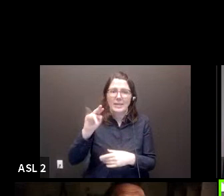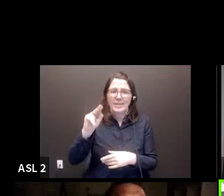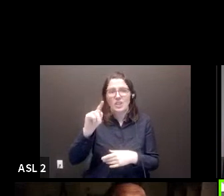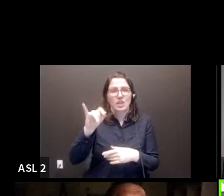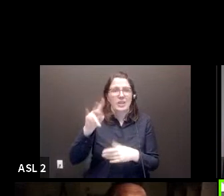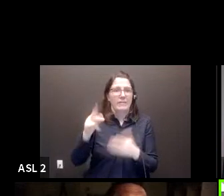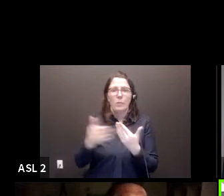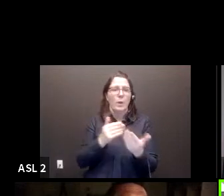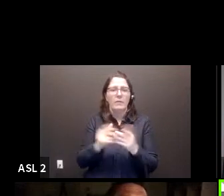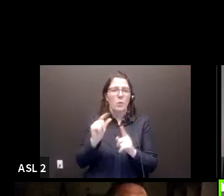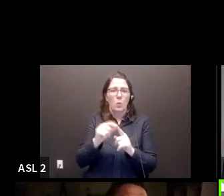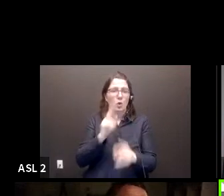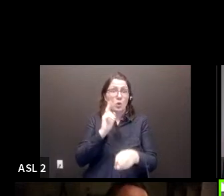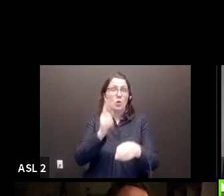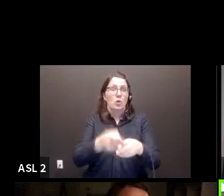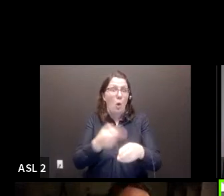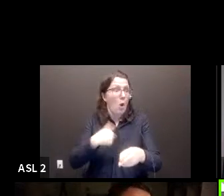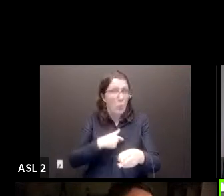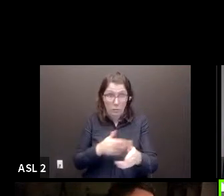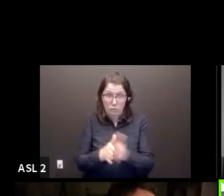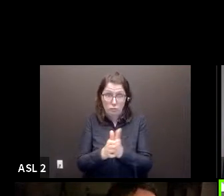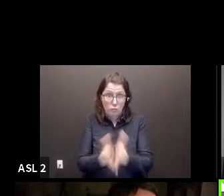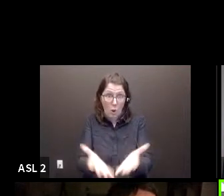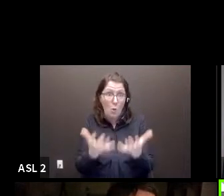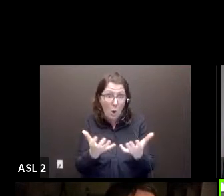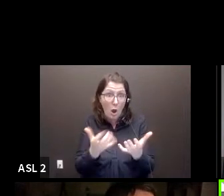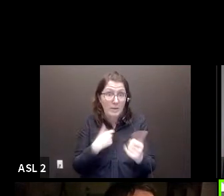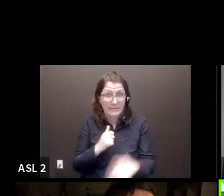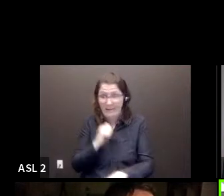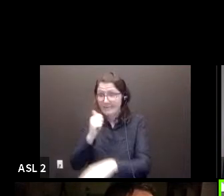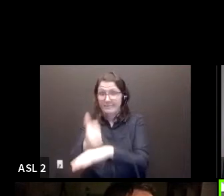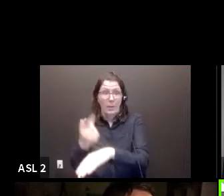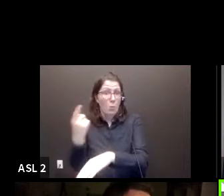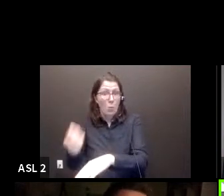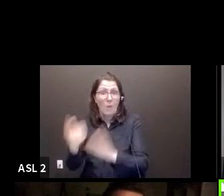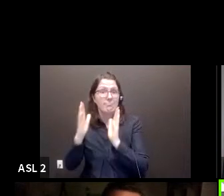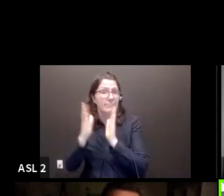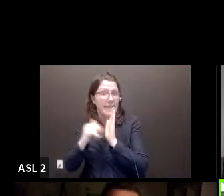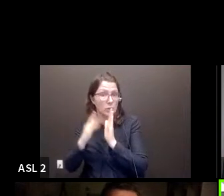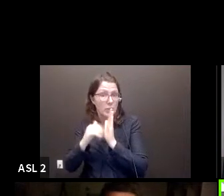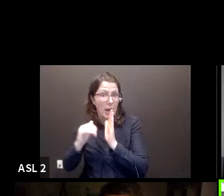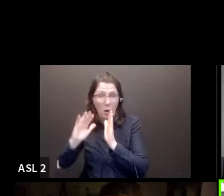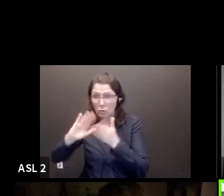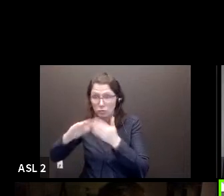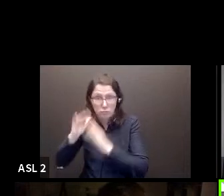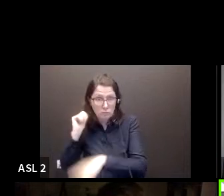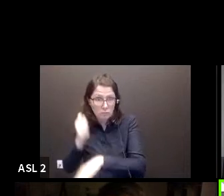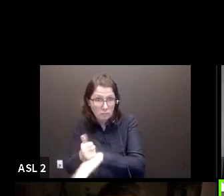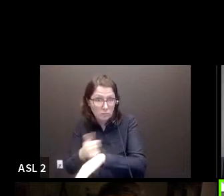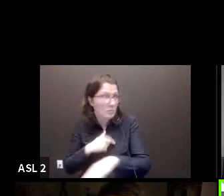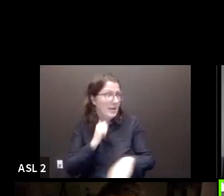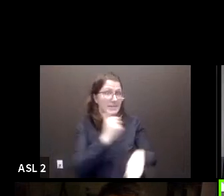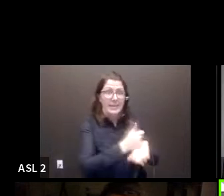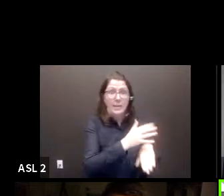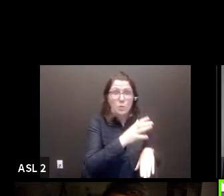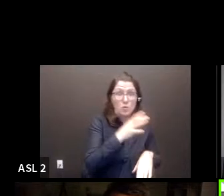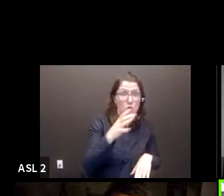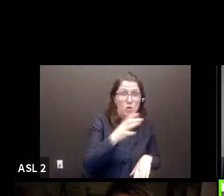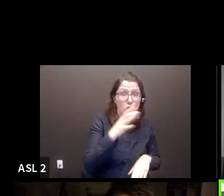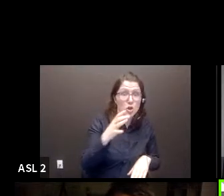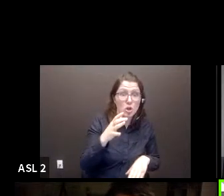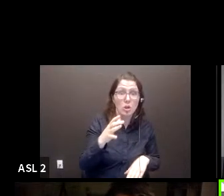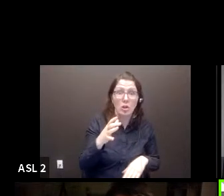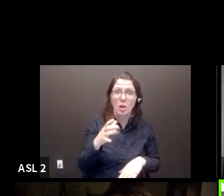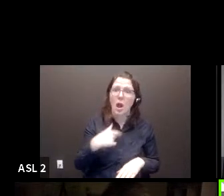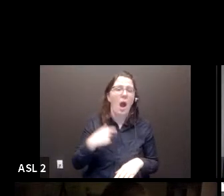agree if we can do one in an urban environment one in a suburban environment one in a rural environment that would be far better than just doing it in one